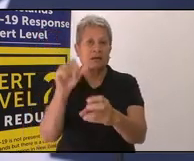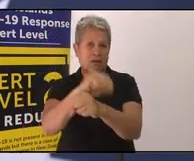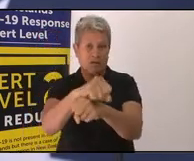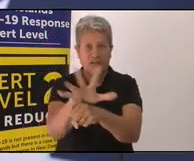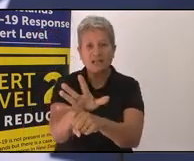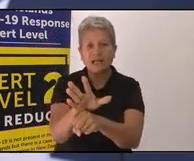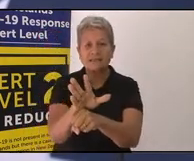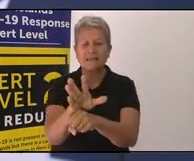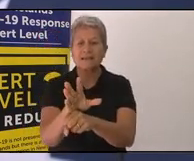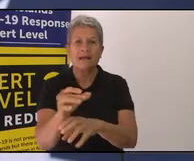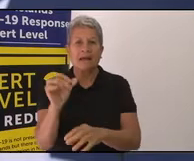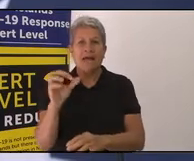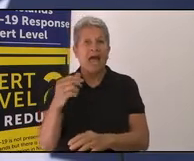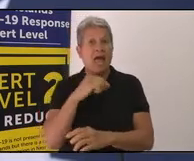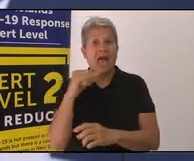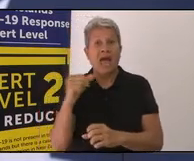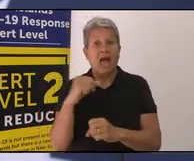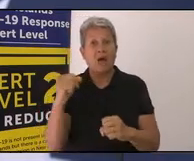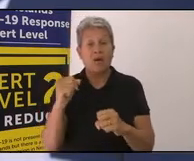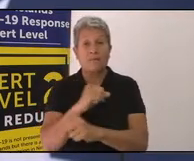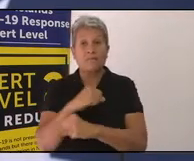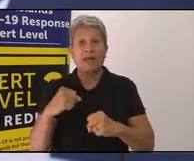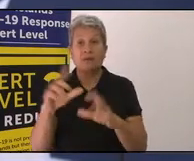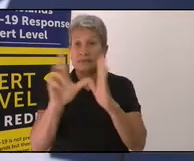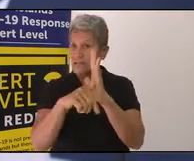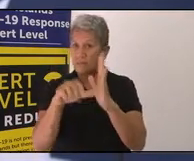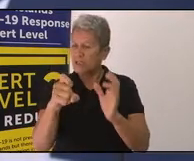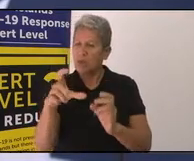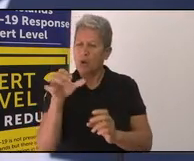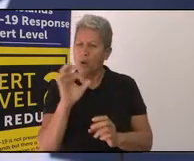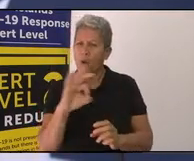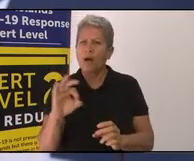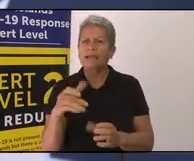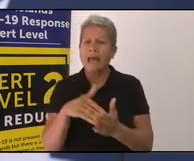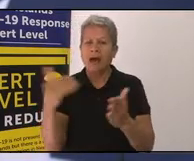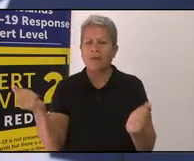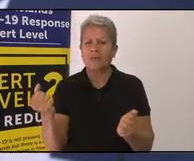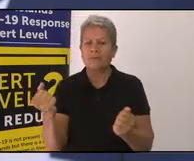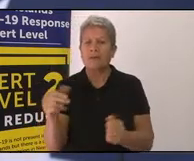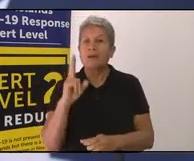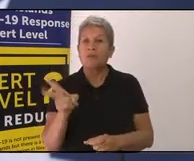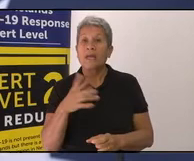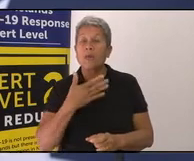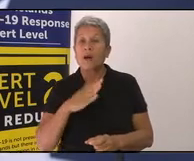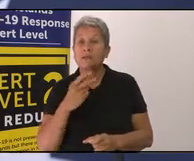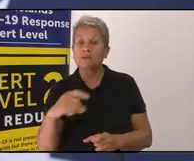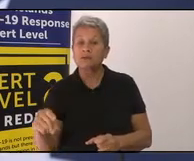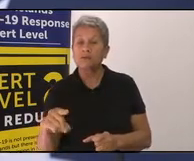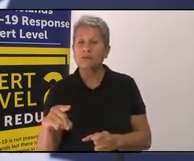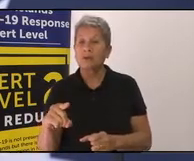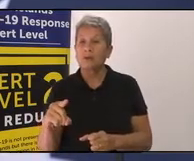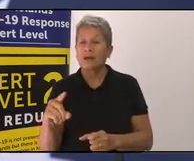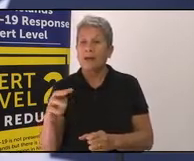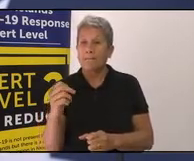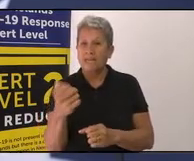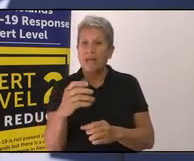yet. We do not want an outbreak here. The impact on our health resources and on our economy